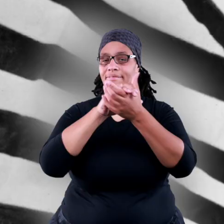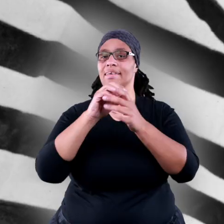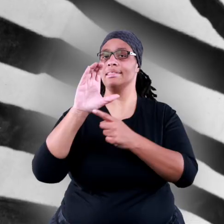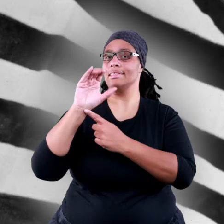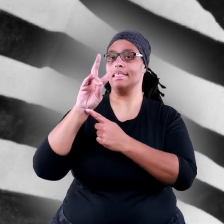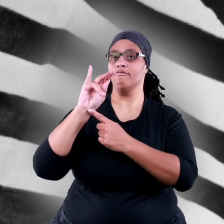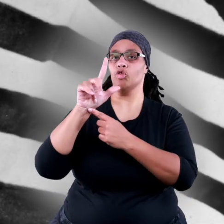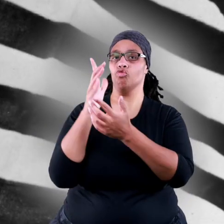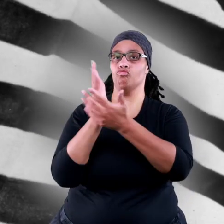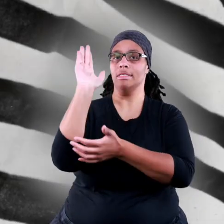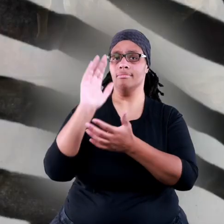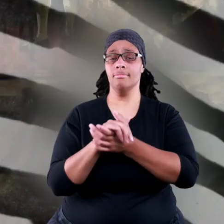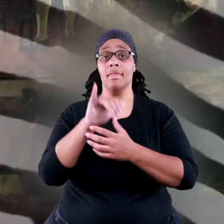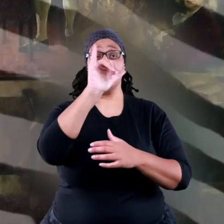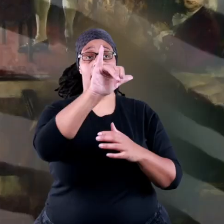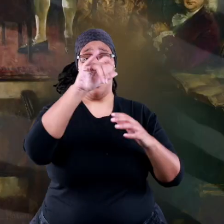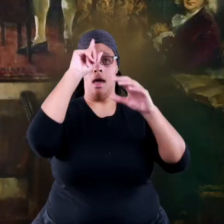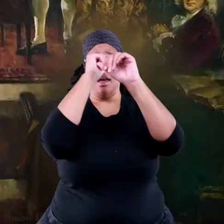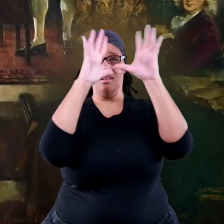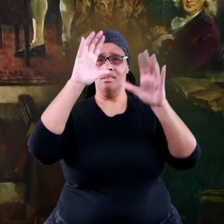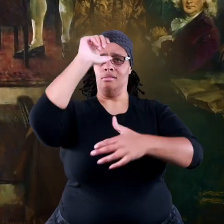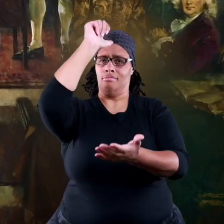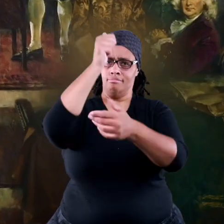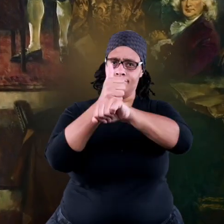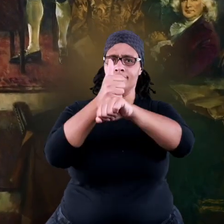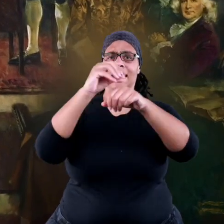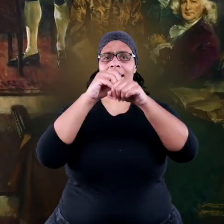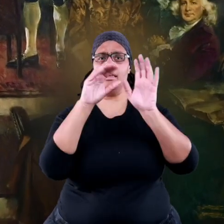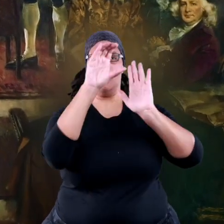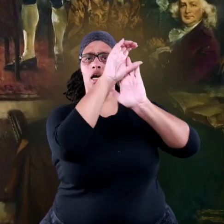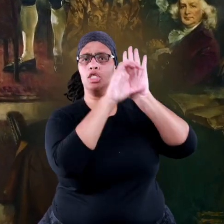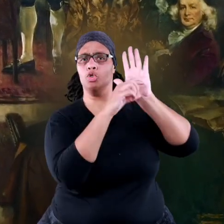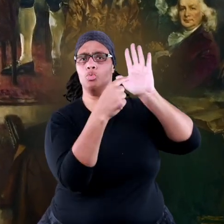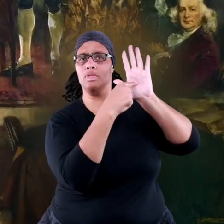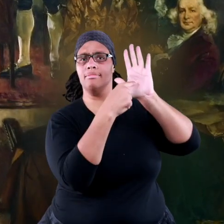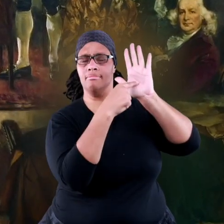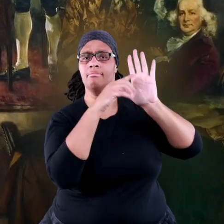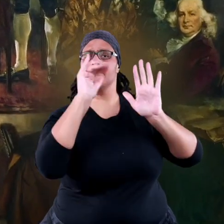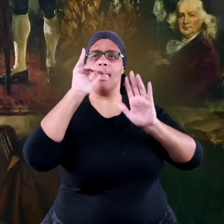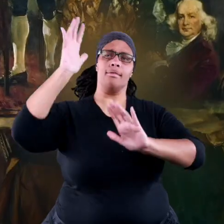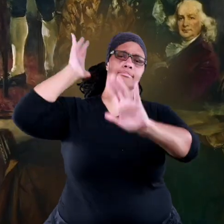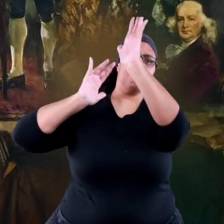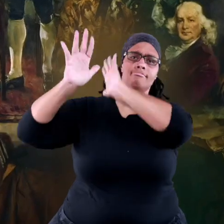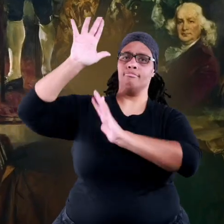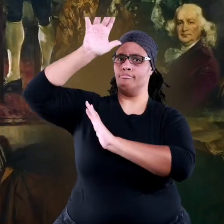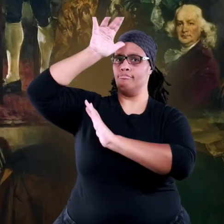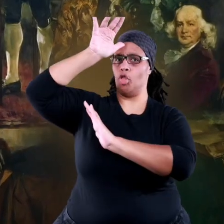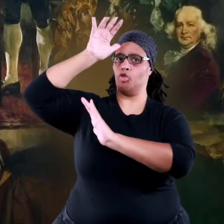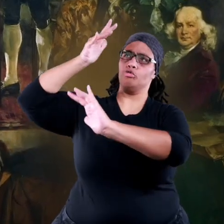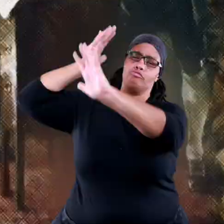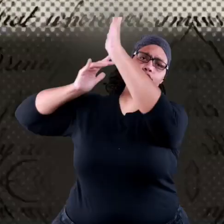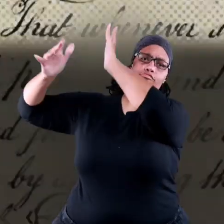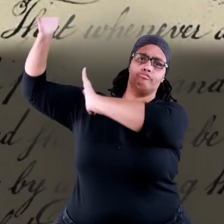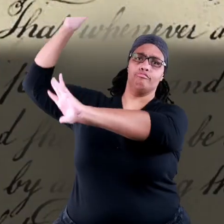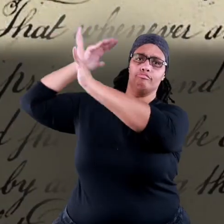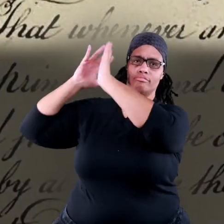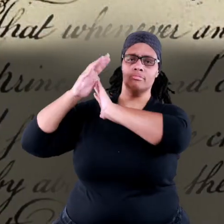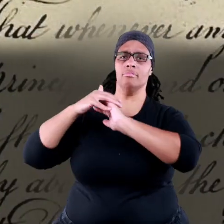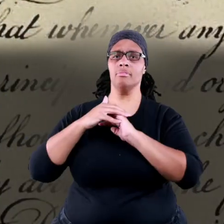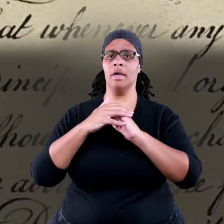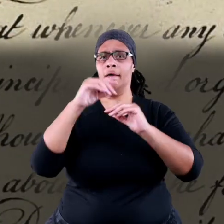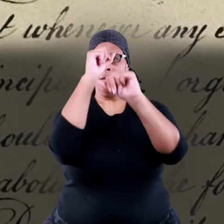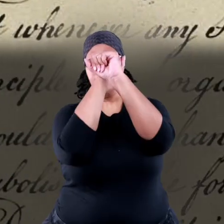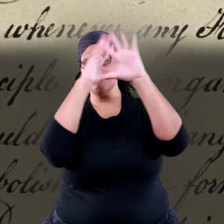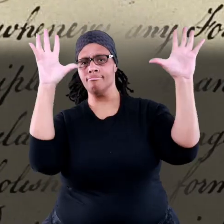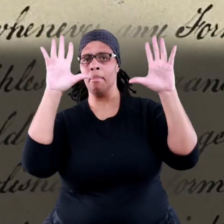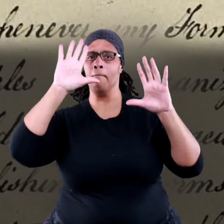believe in civil rights. This idea was established in our Constitution by our founding fathers, that